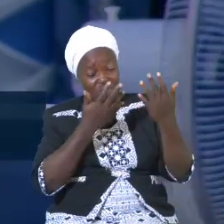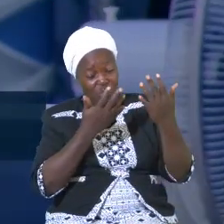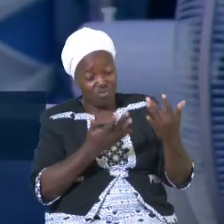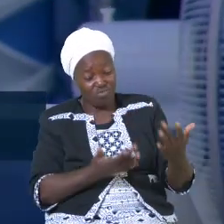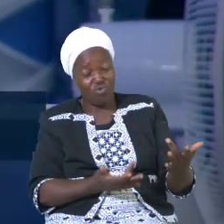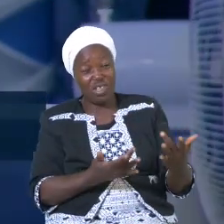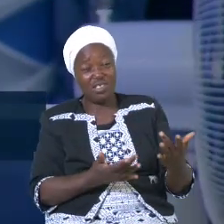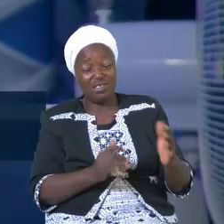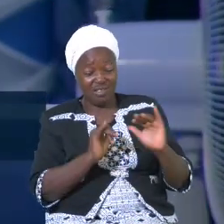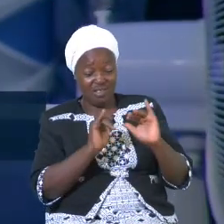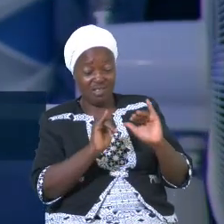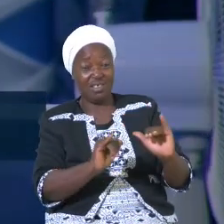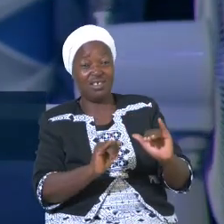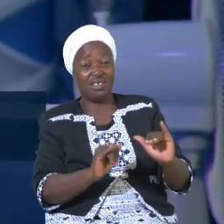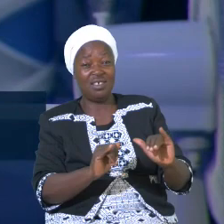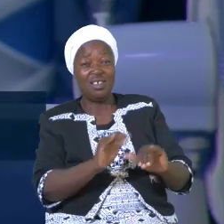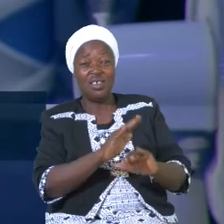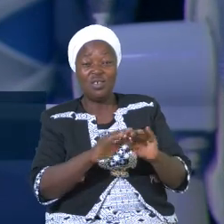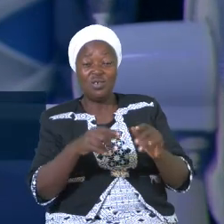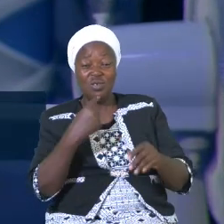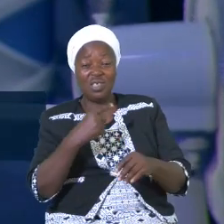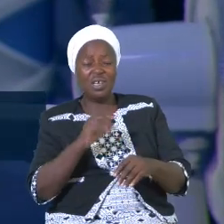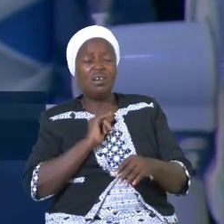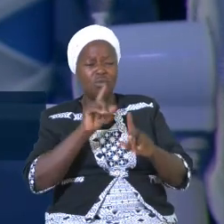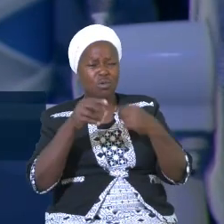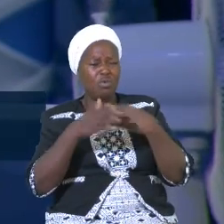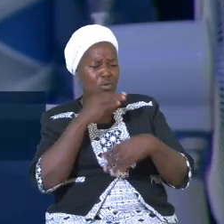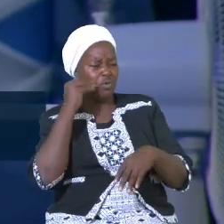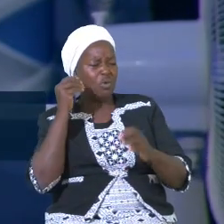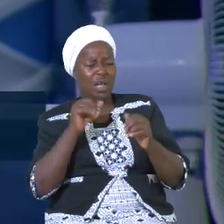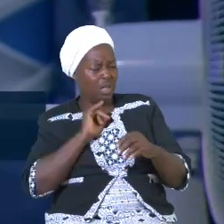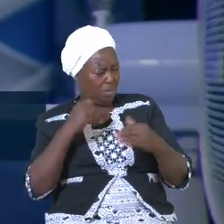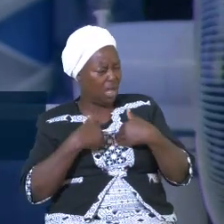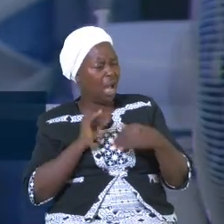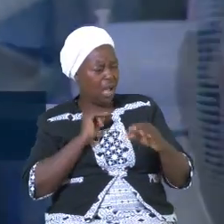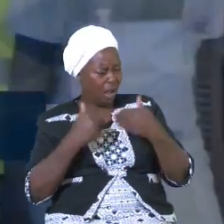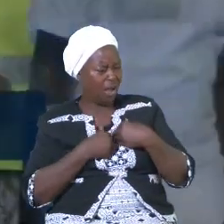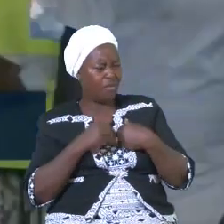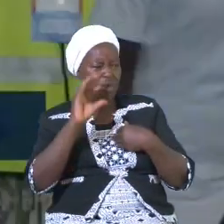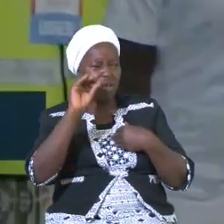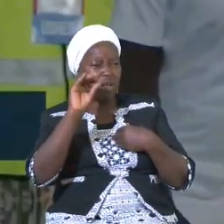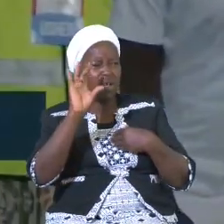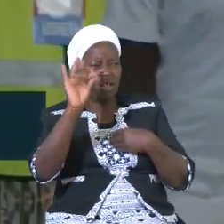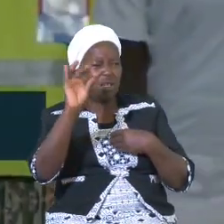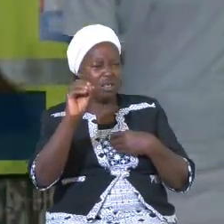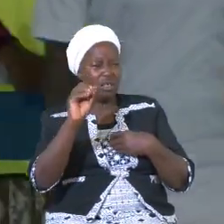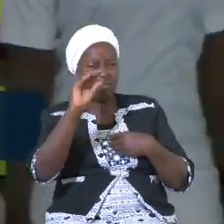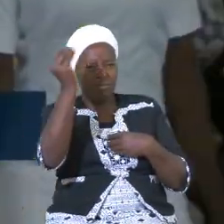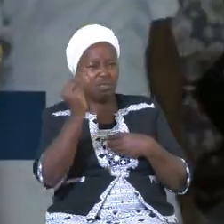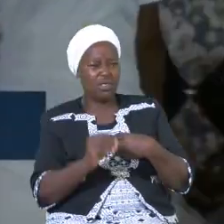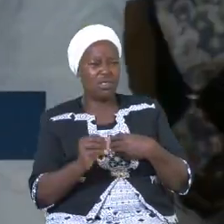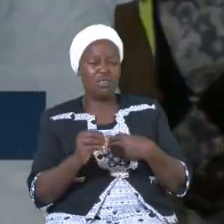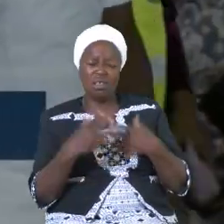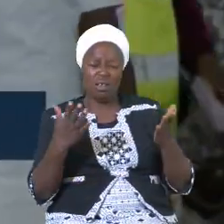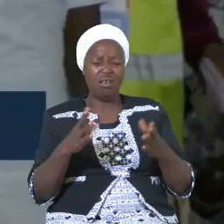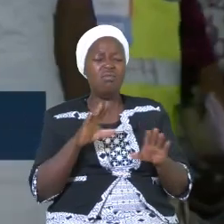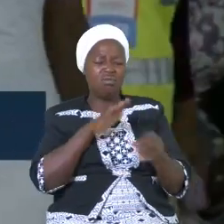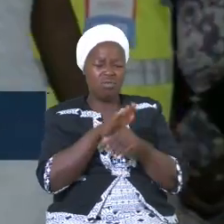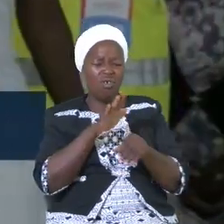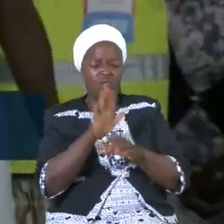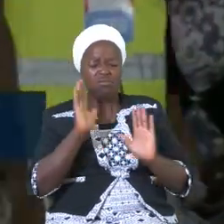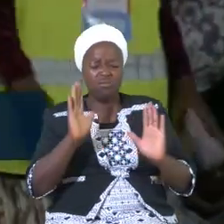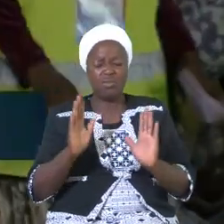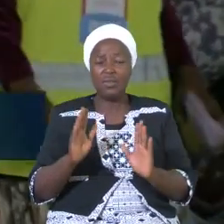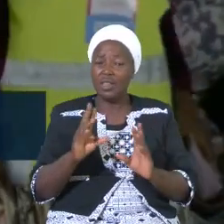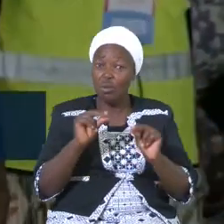you want to go with 80 dominion what the lord brought for you what the lord has